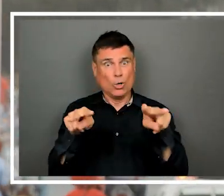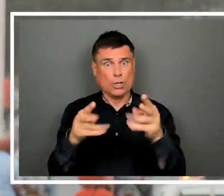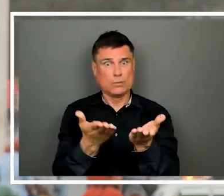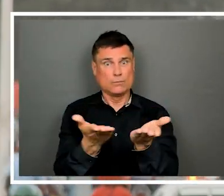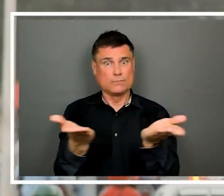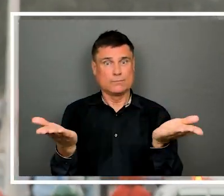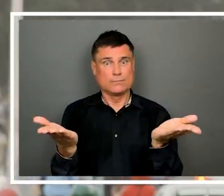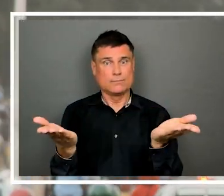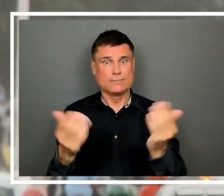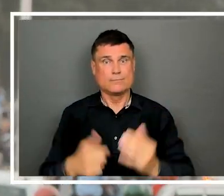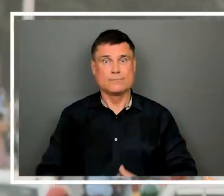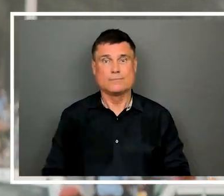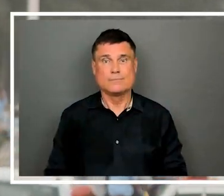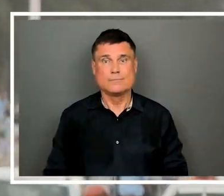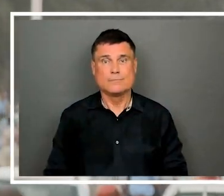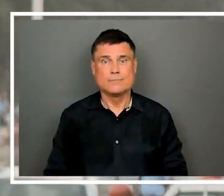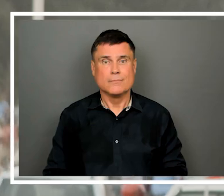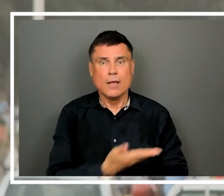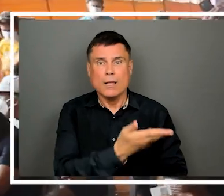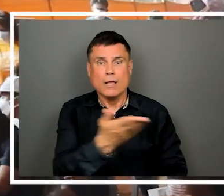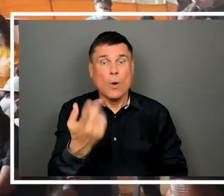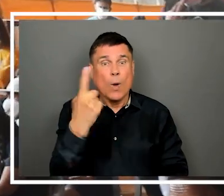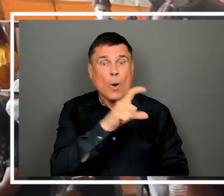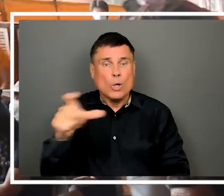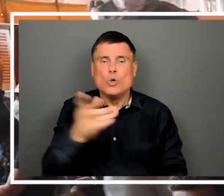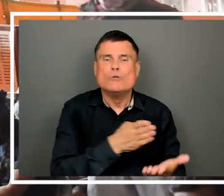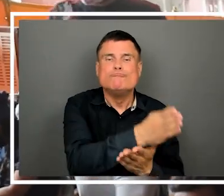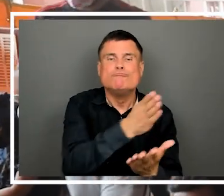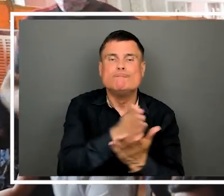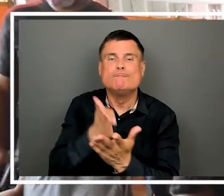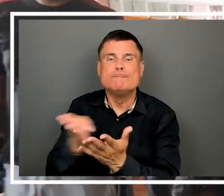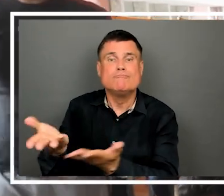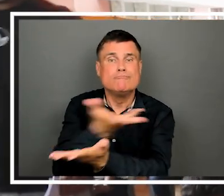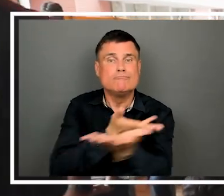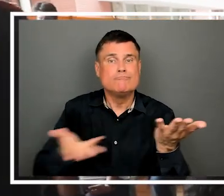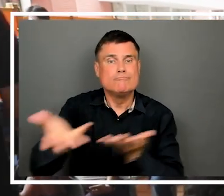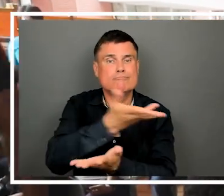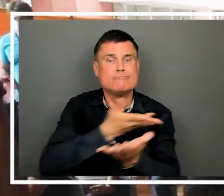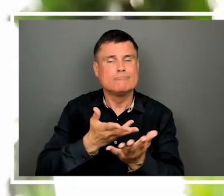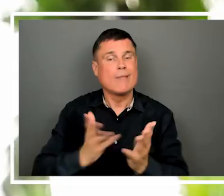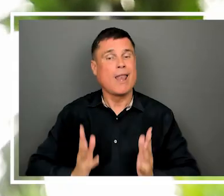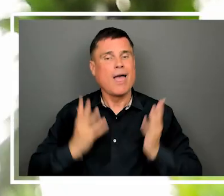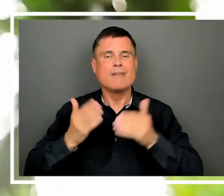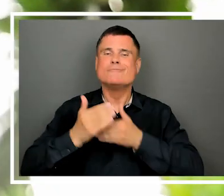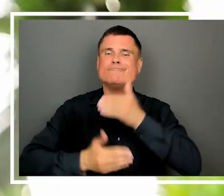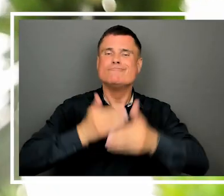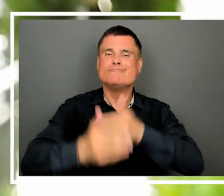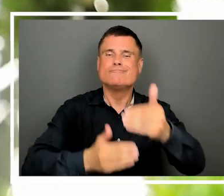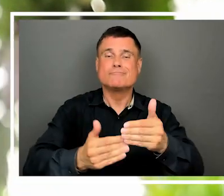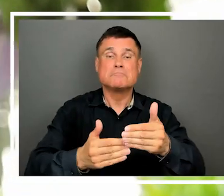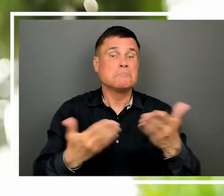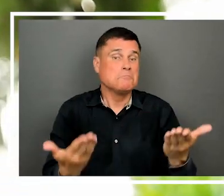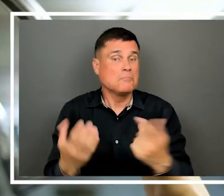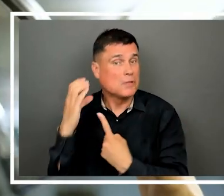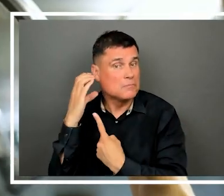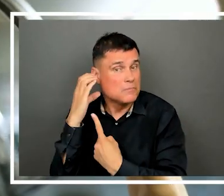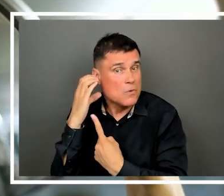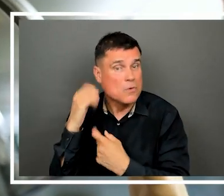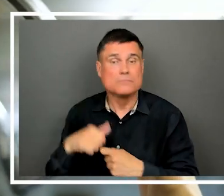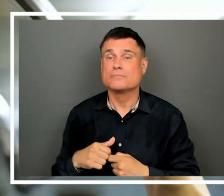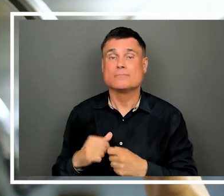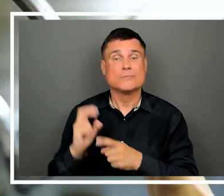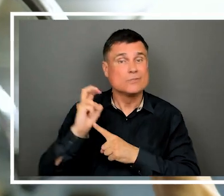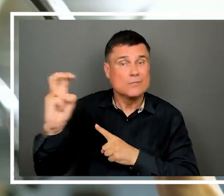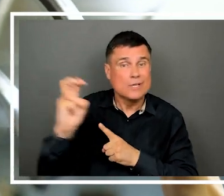you. What products or services have you used this week that made things easier for you? It could be your smartphone or